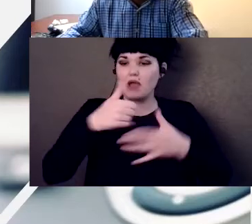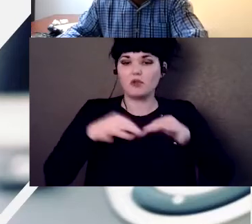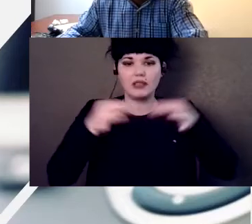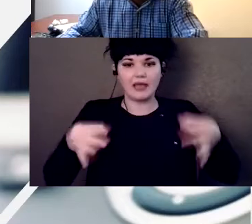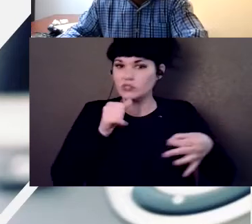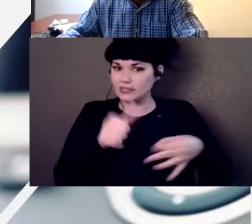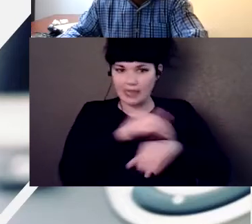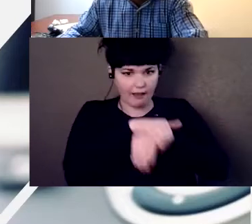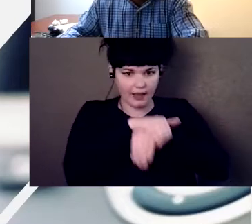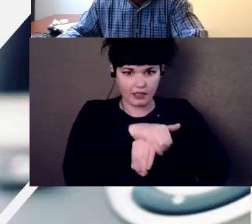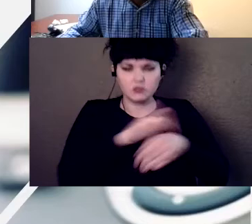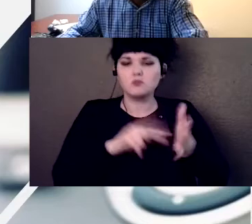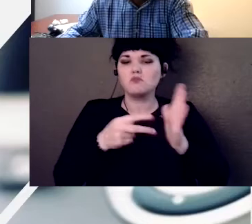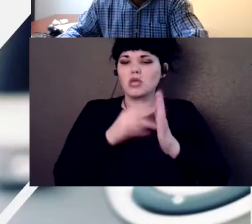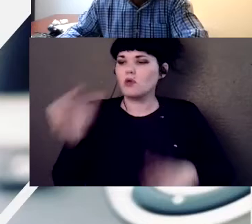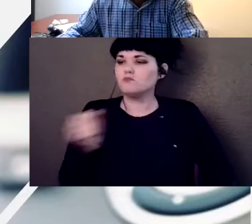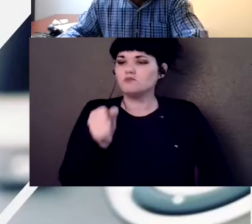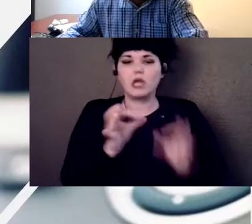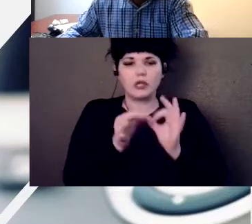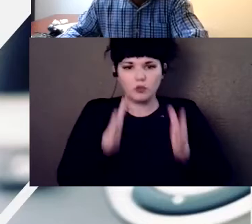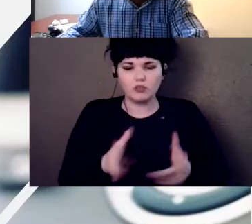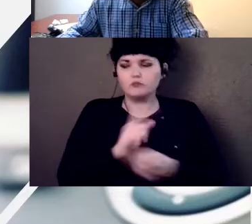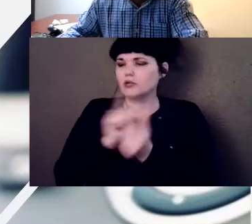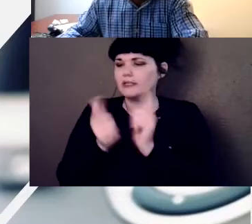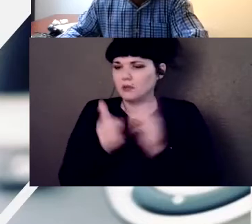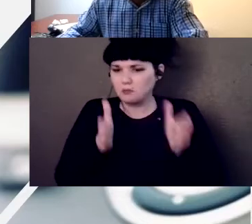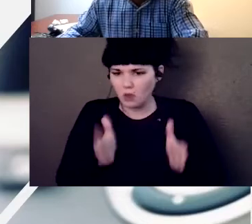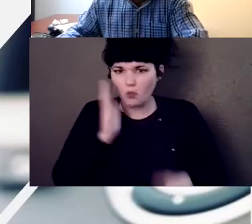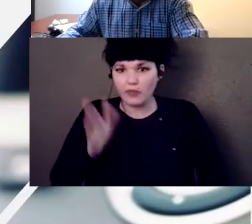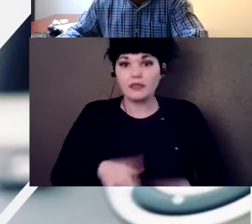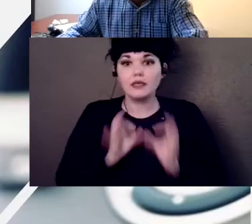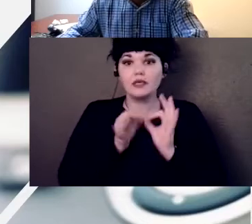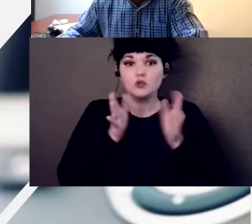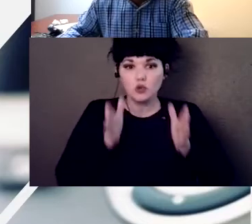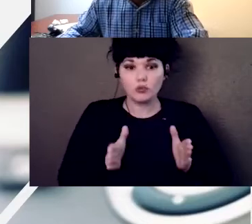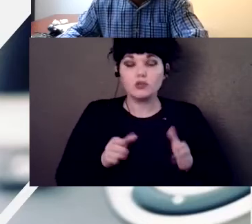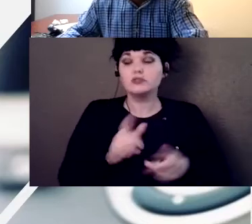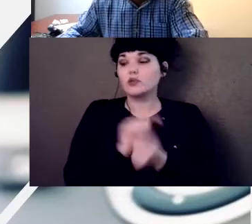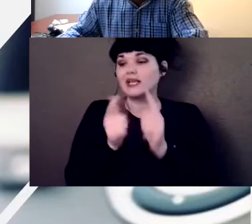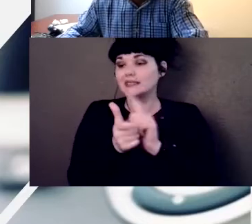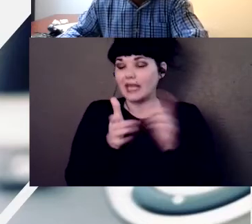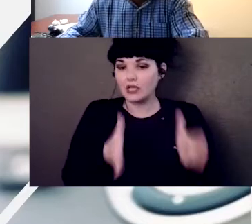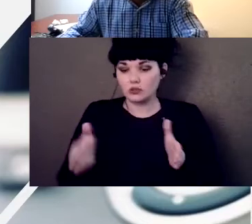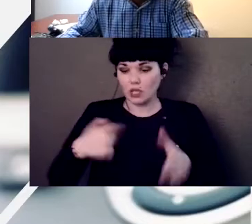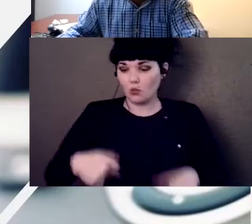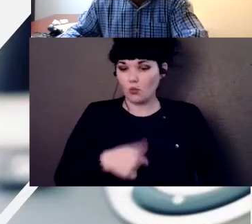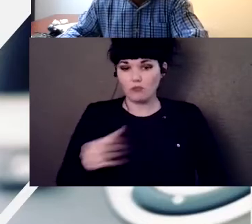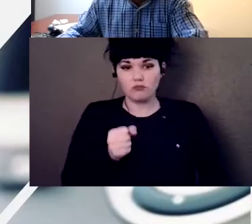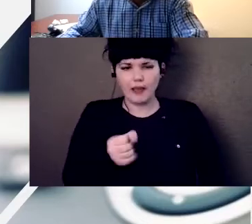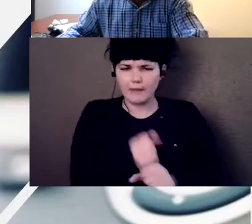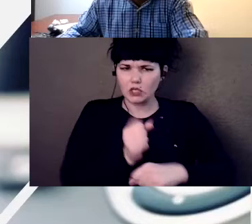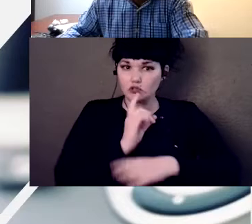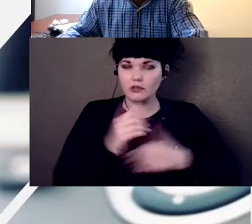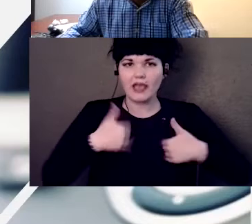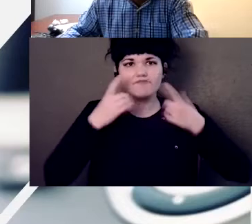we provide interpretation and translation services. The interpreters and translators that we provide ensure that there is